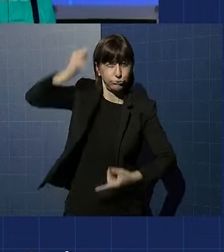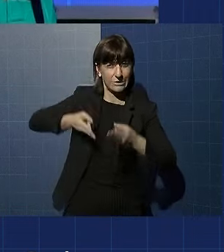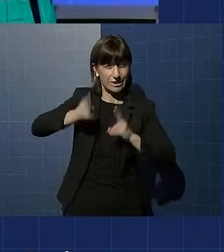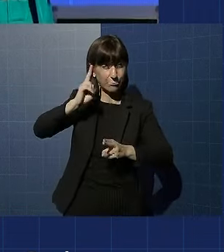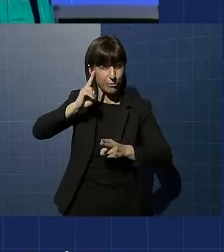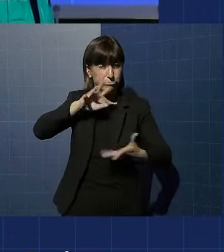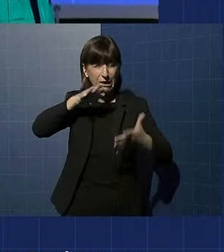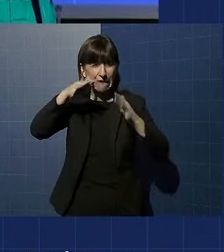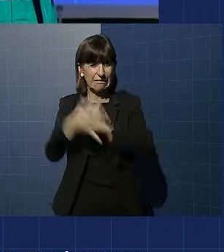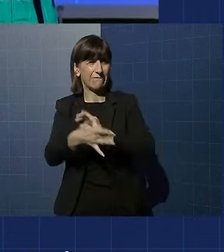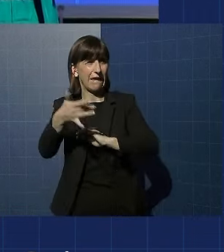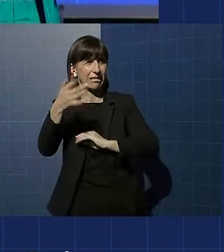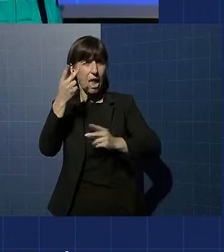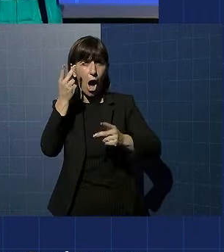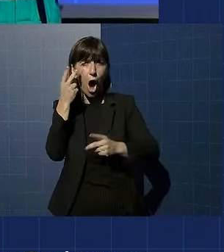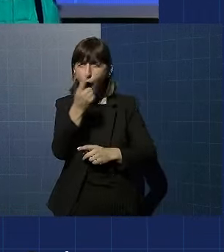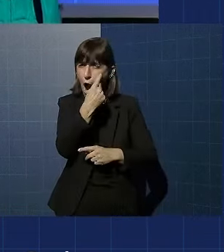brain changes that I was talking about.